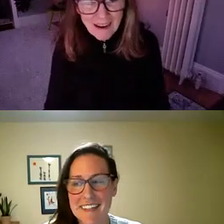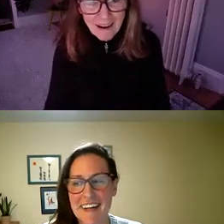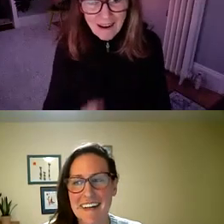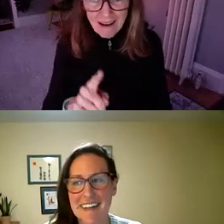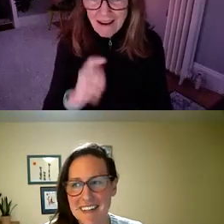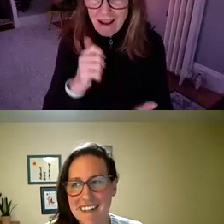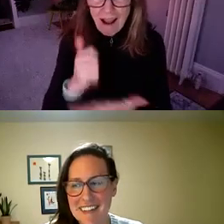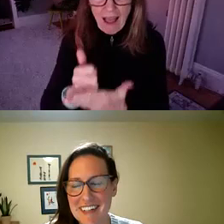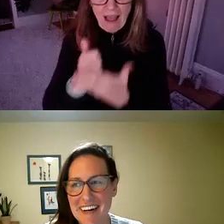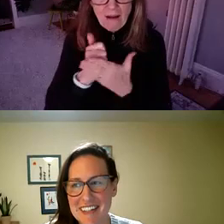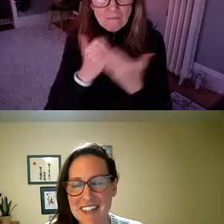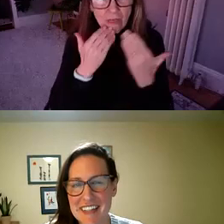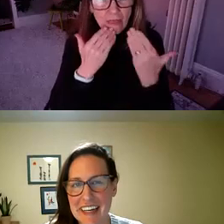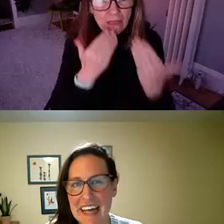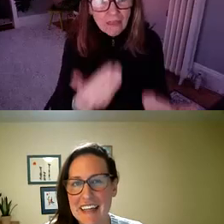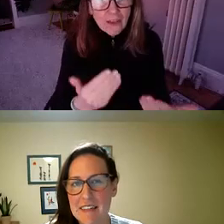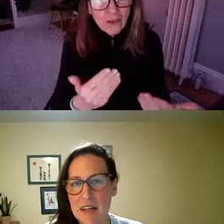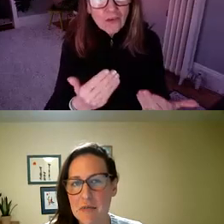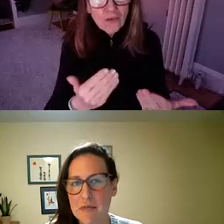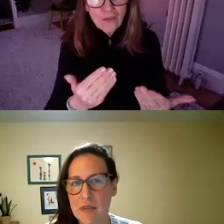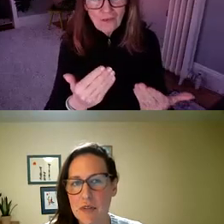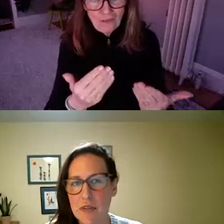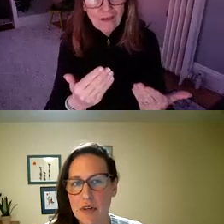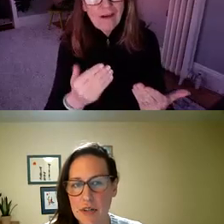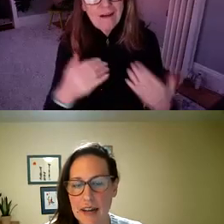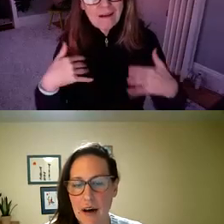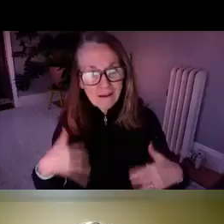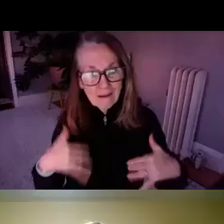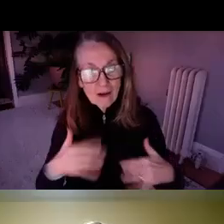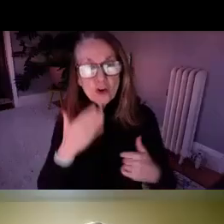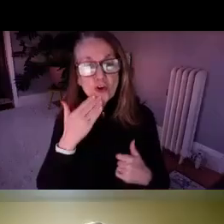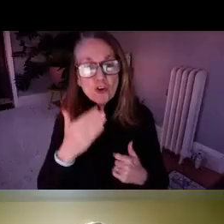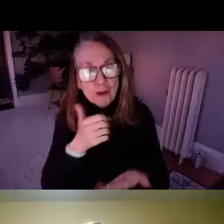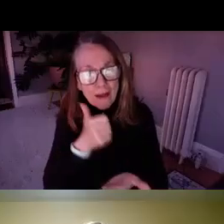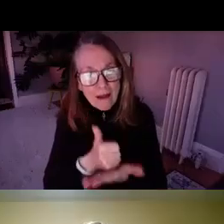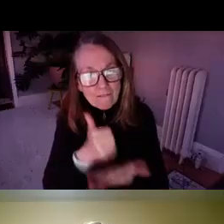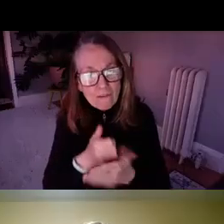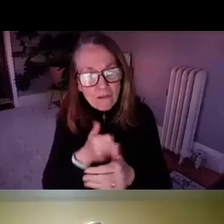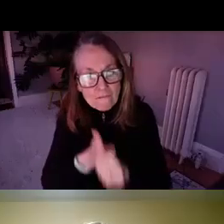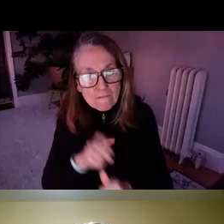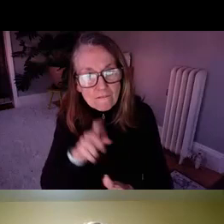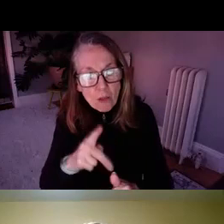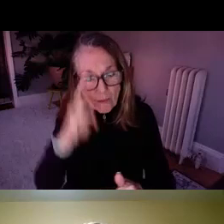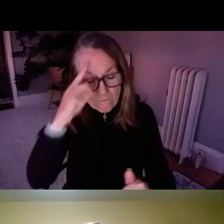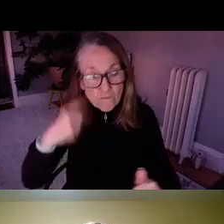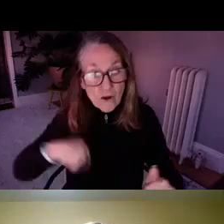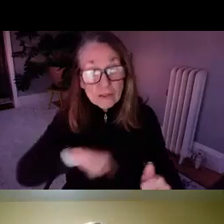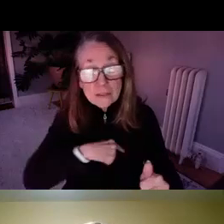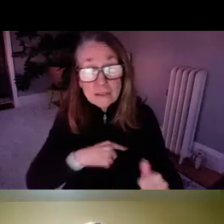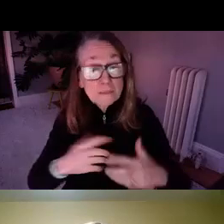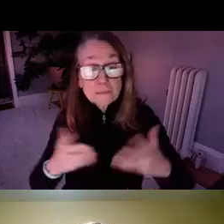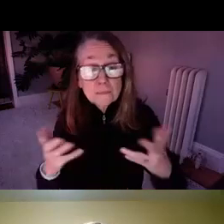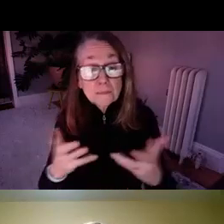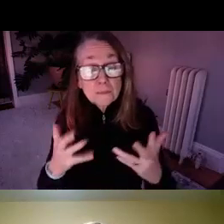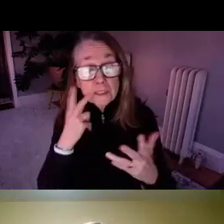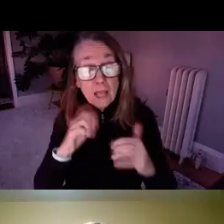And Lisa, I'll let you share out in just a second. I think some good and helpful follow-ups for us will be to see how the